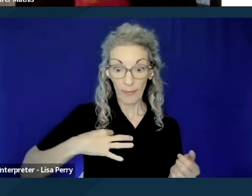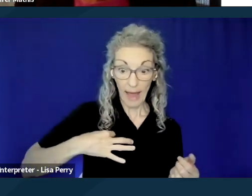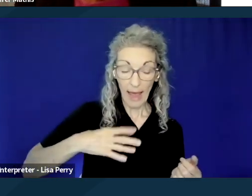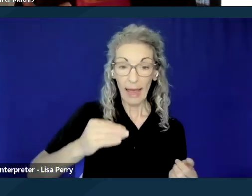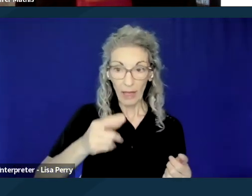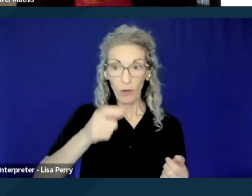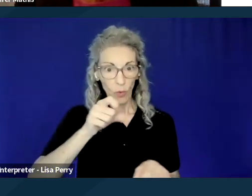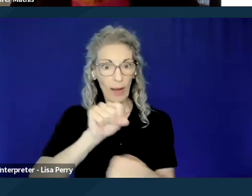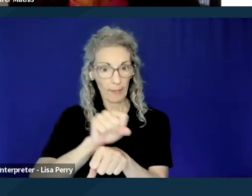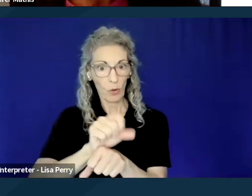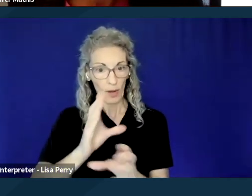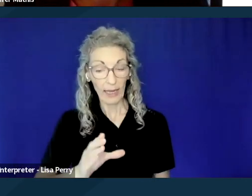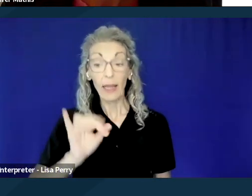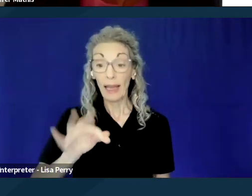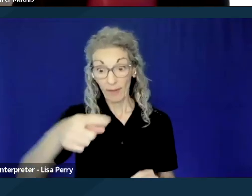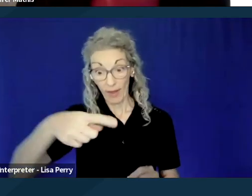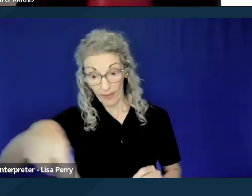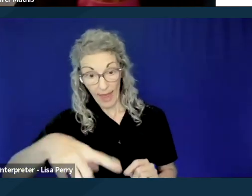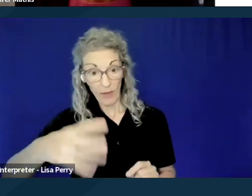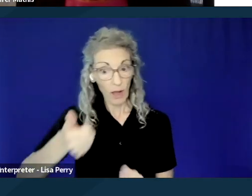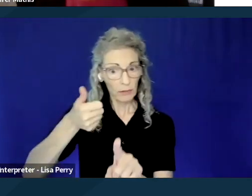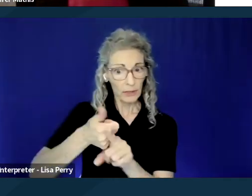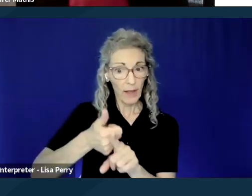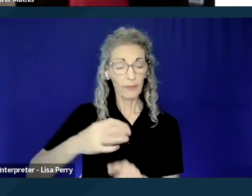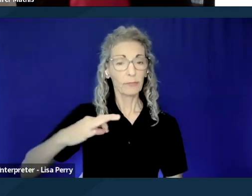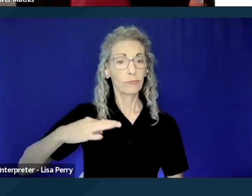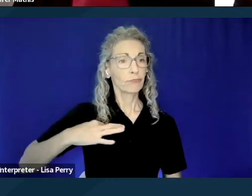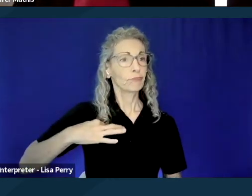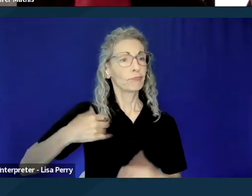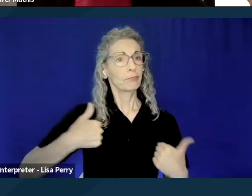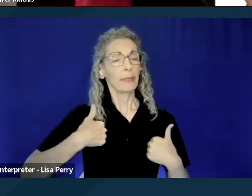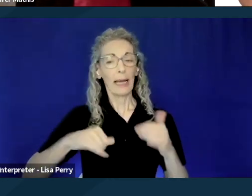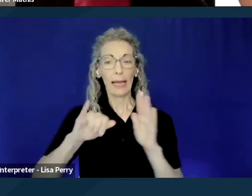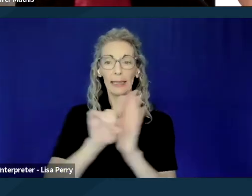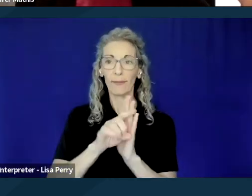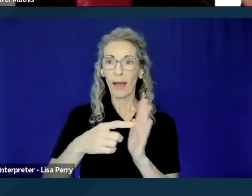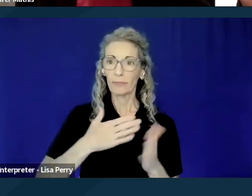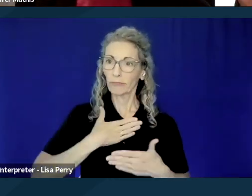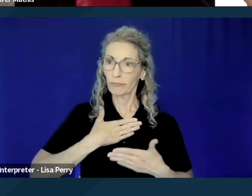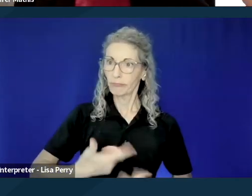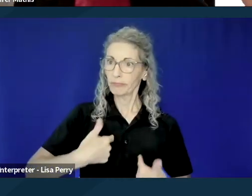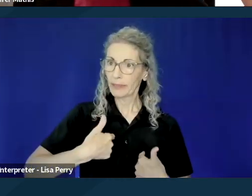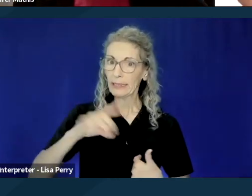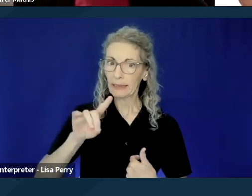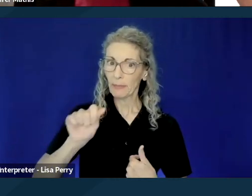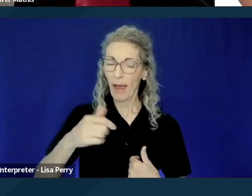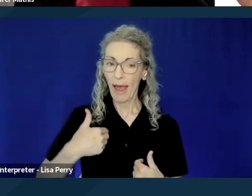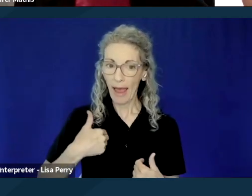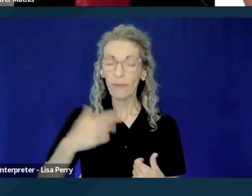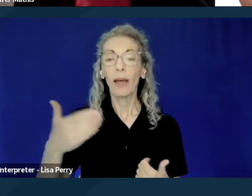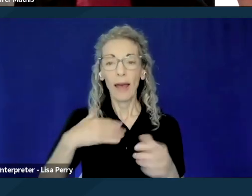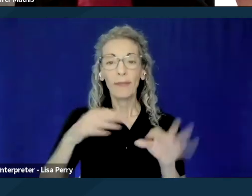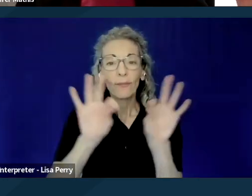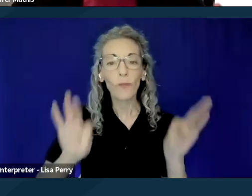they choose to voluntarily self-identify as having a disability. And they have a form that people are